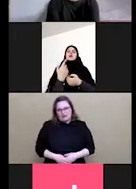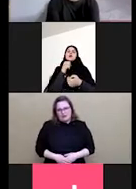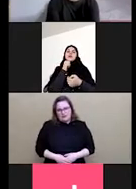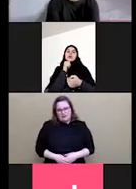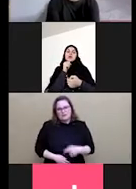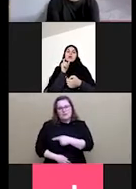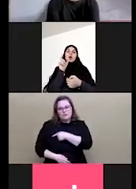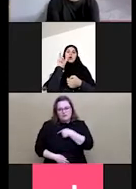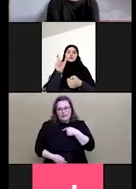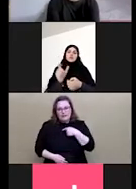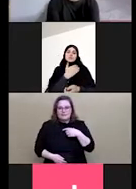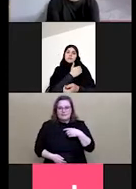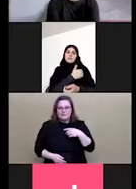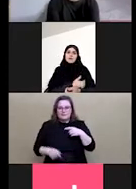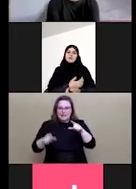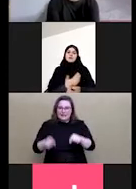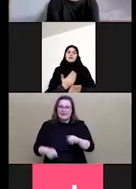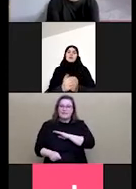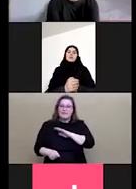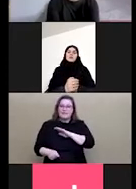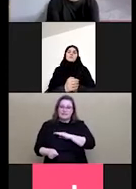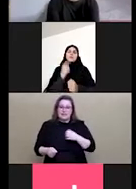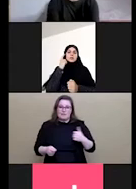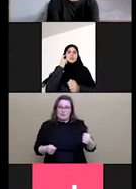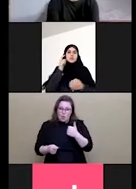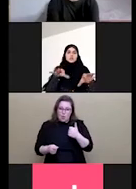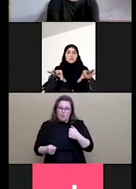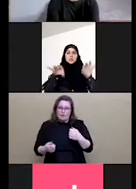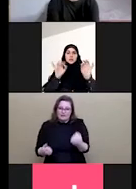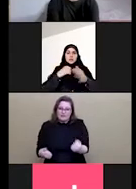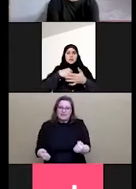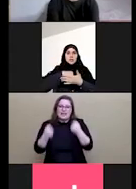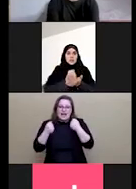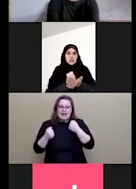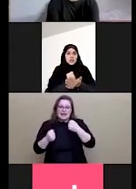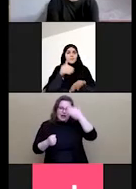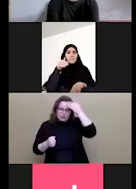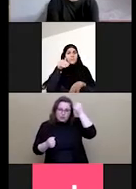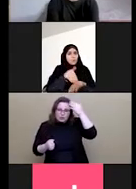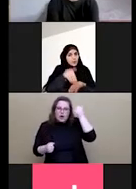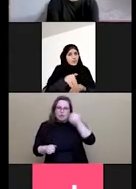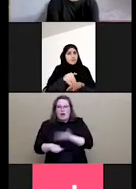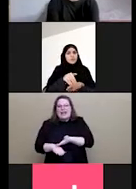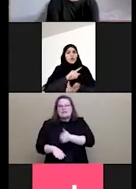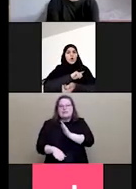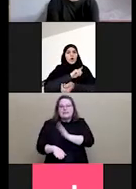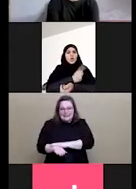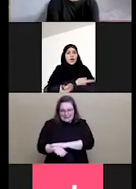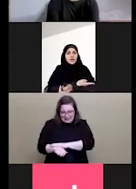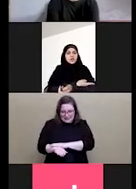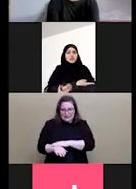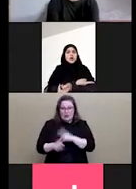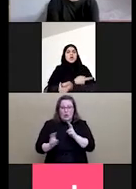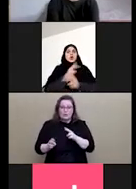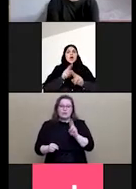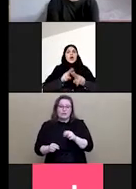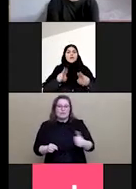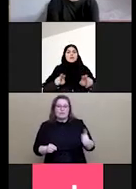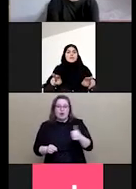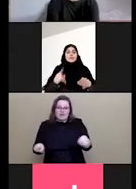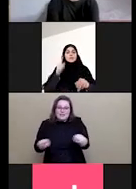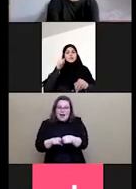for, you know, strengthening the capacities of and expertise and the need for closer cooperation